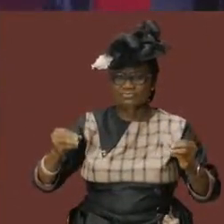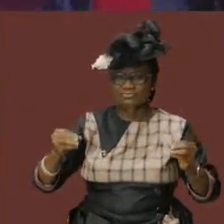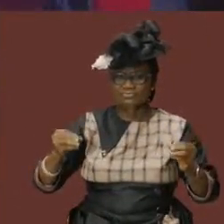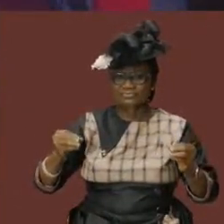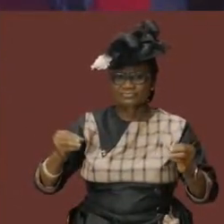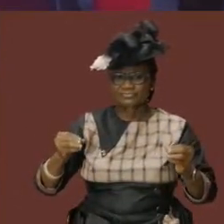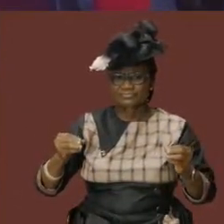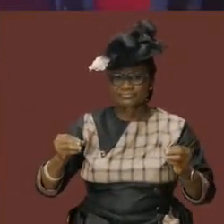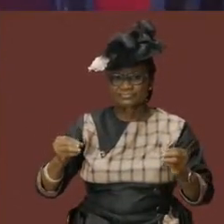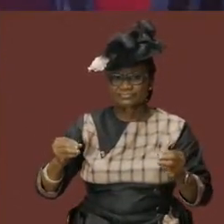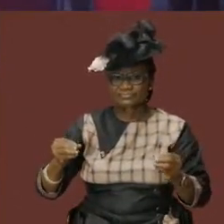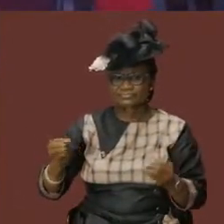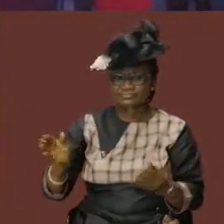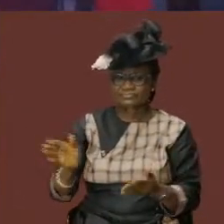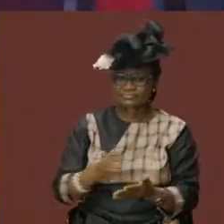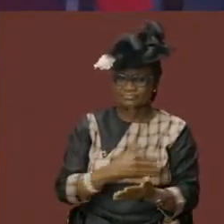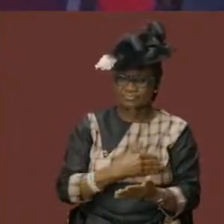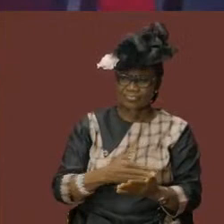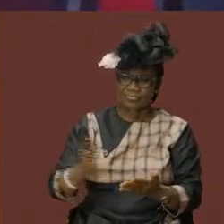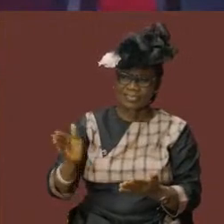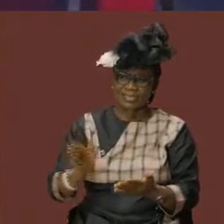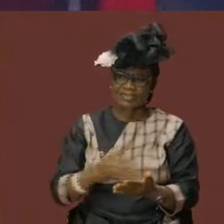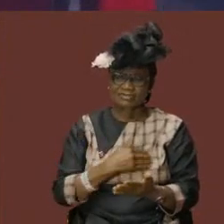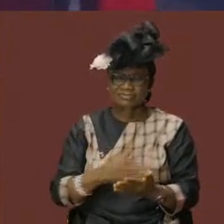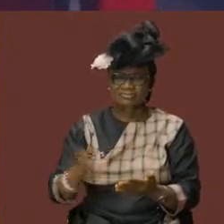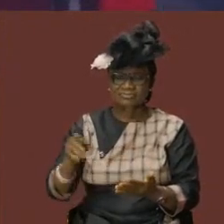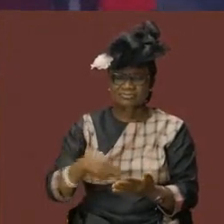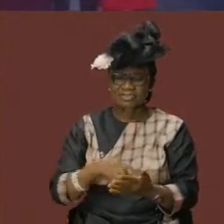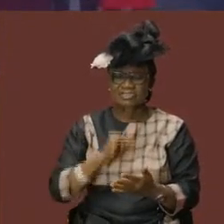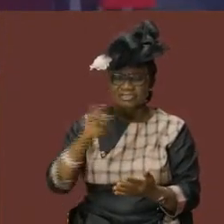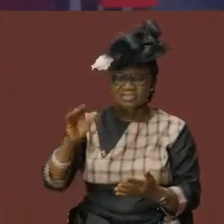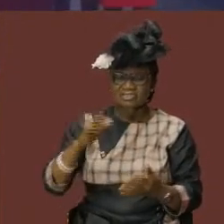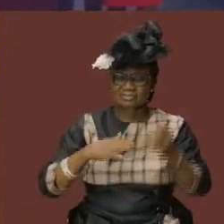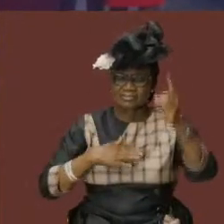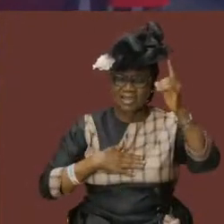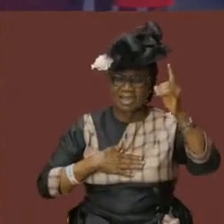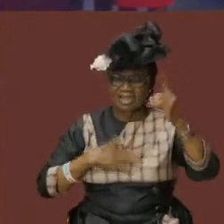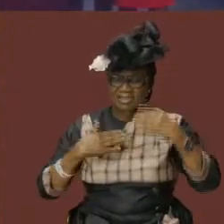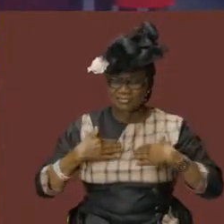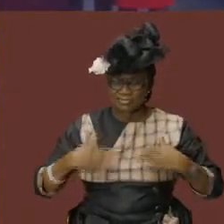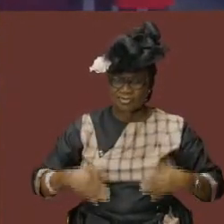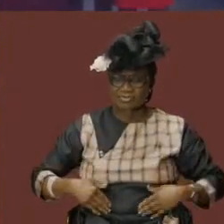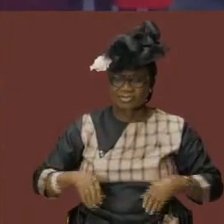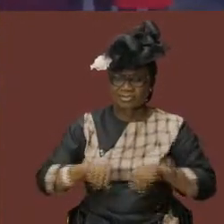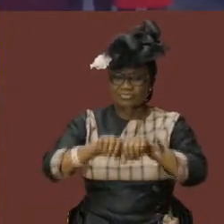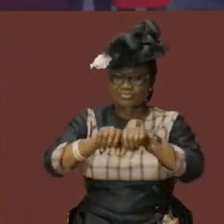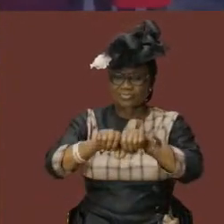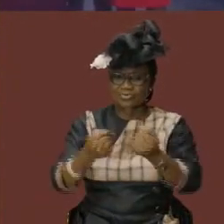Broken for you.